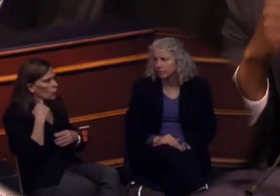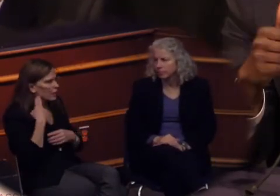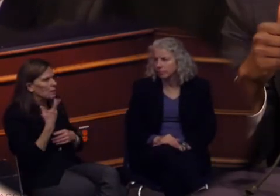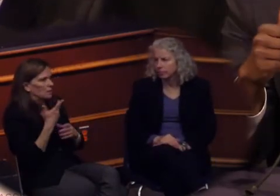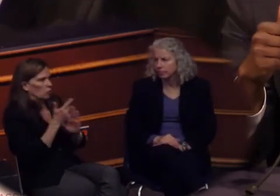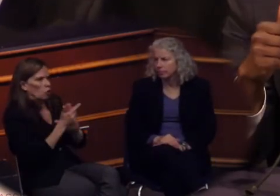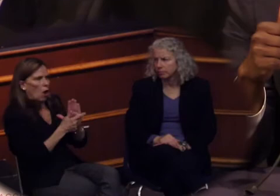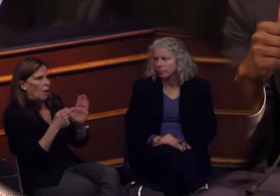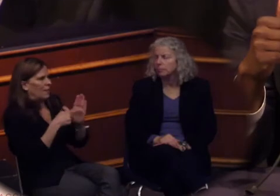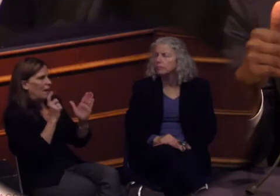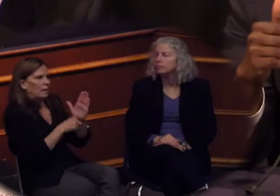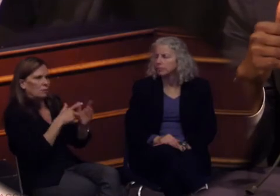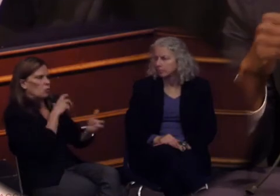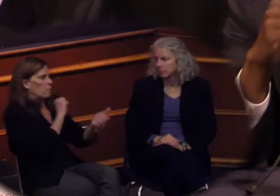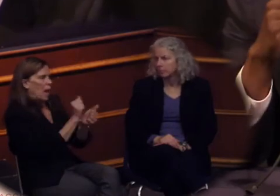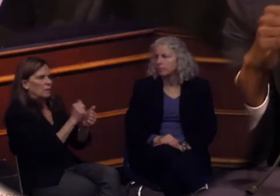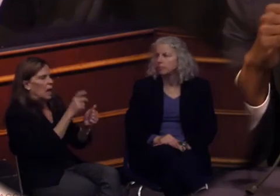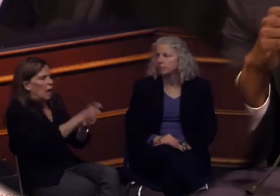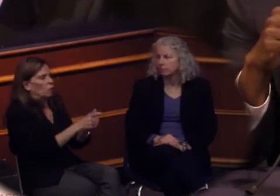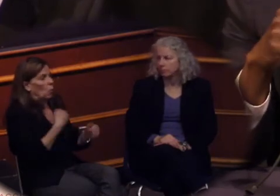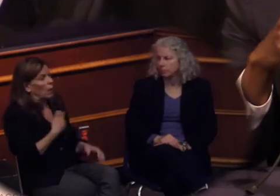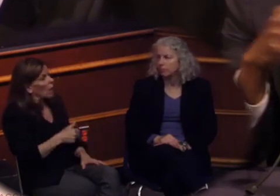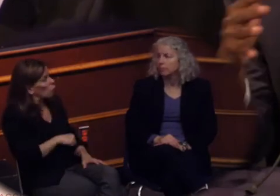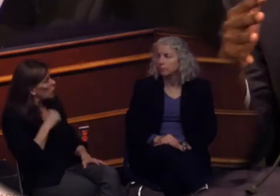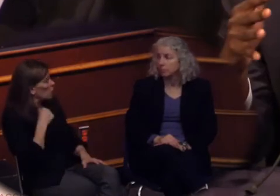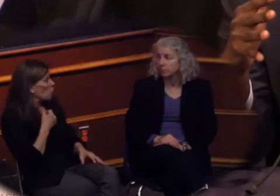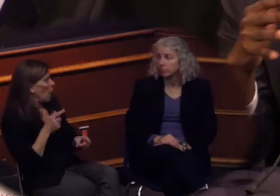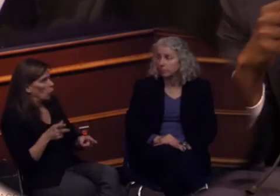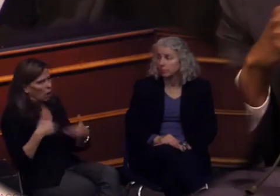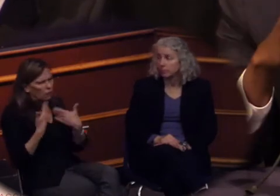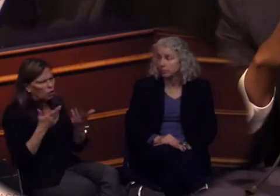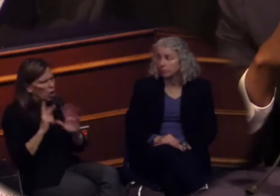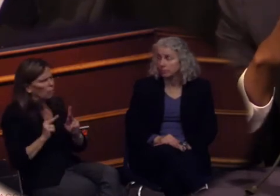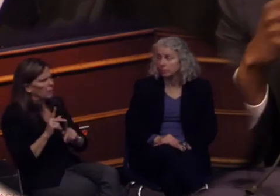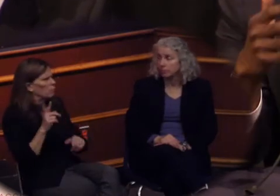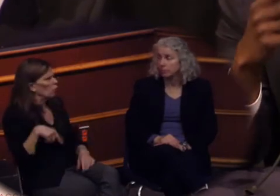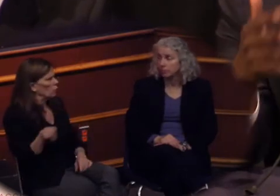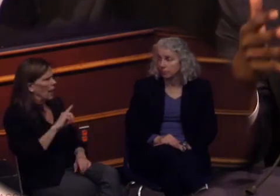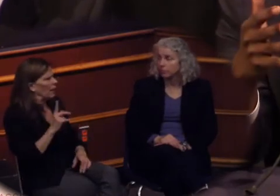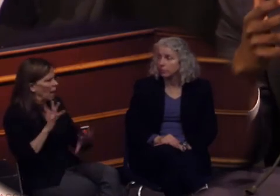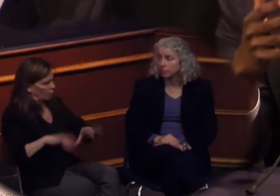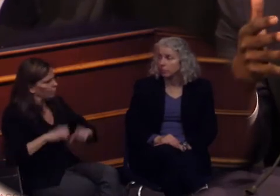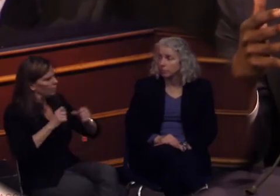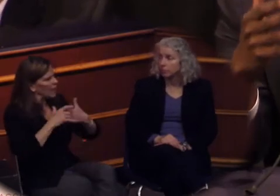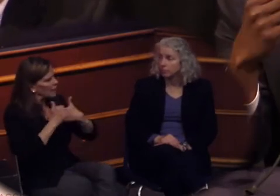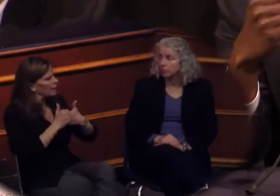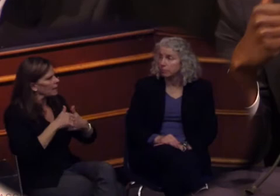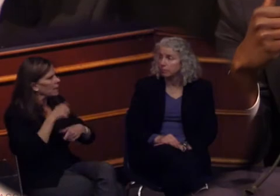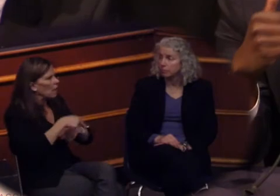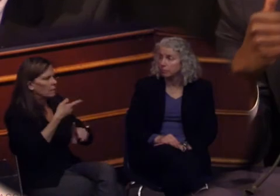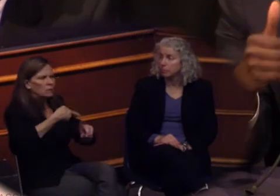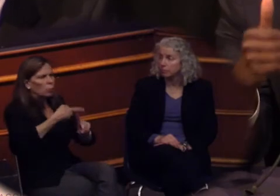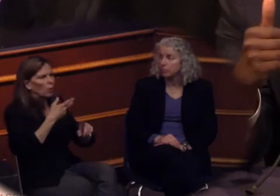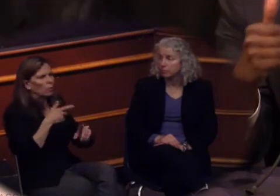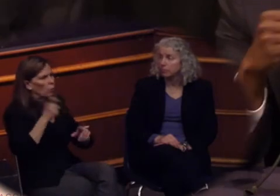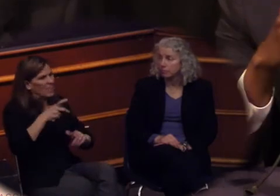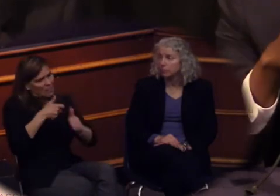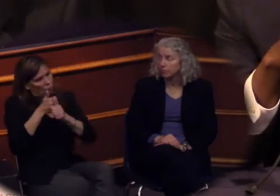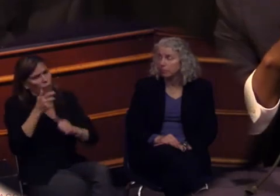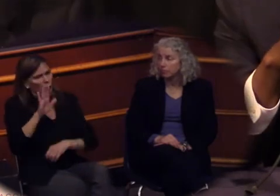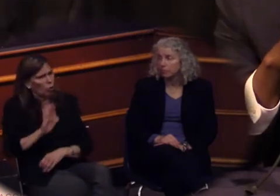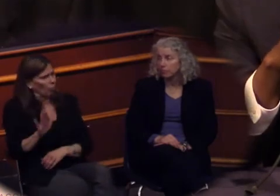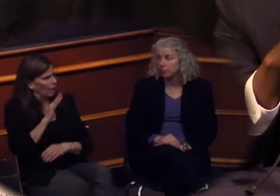It needs to get passed. I was so proud of the young people that have taken a lead on this. We need to follow their lead